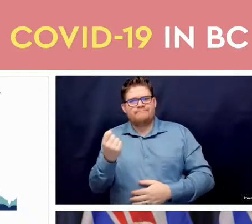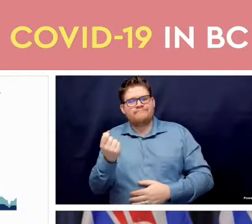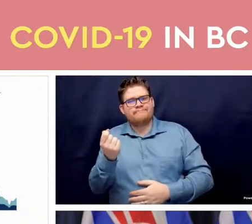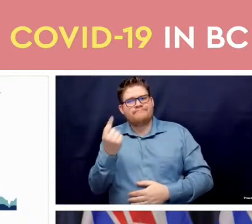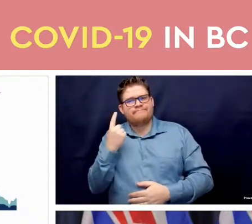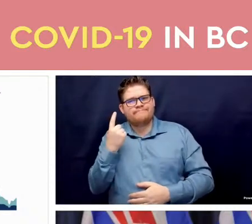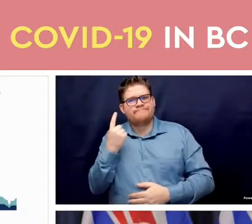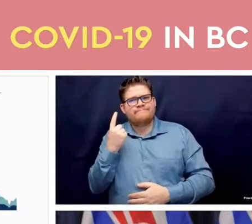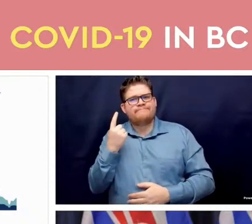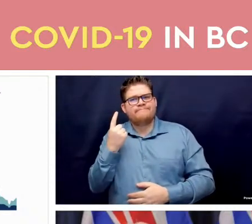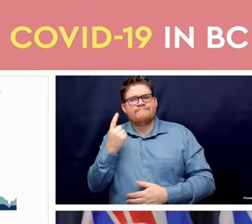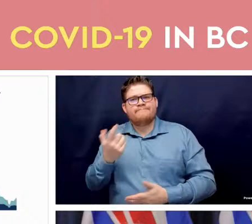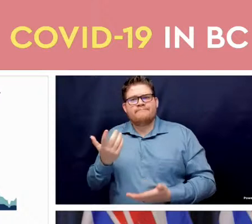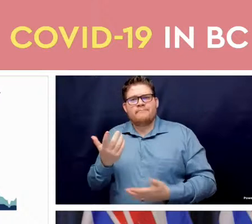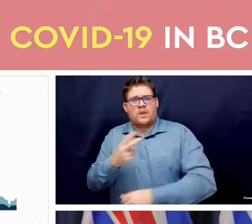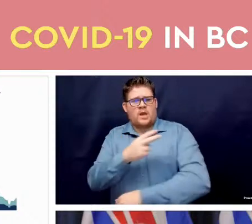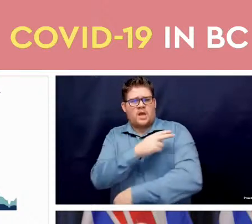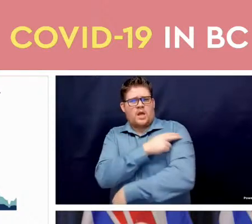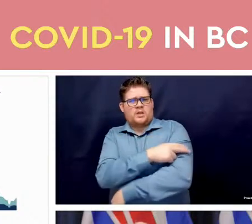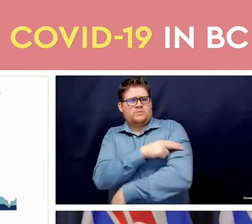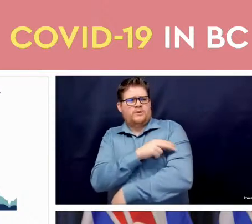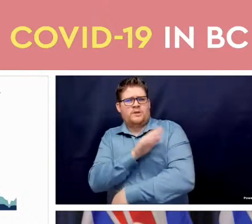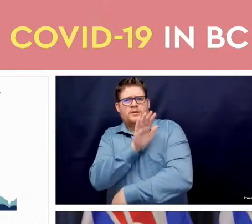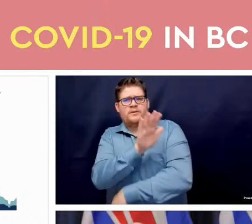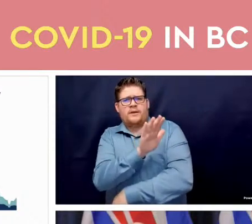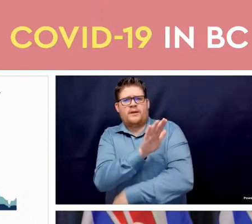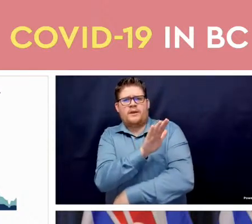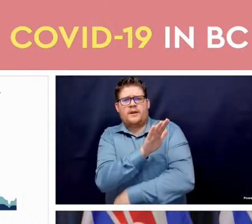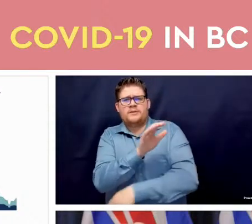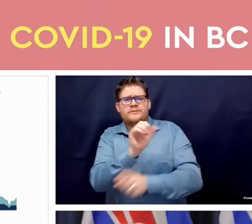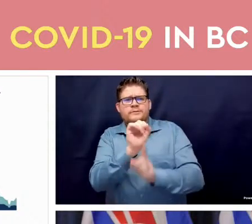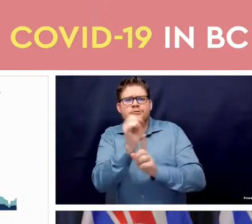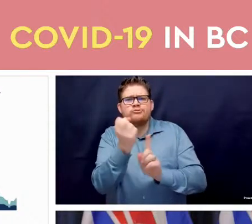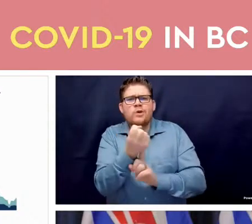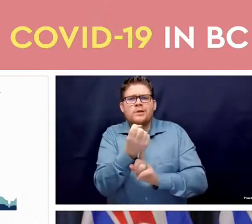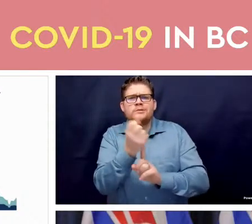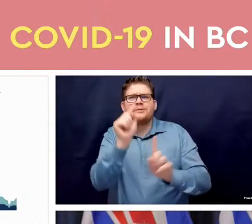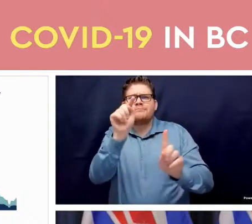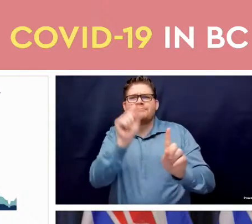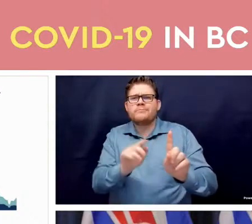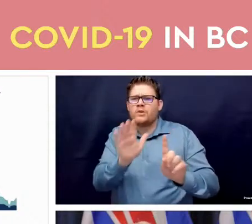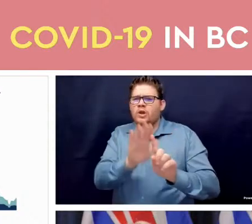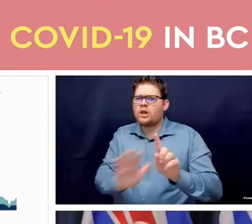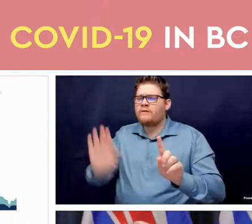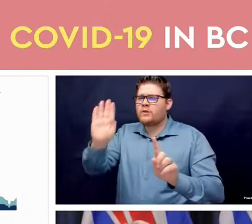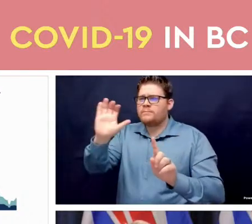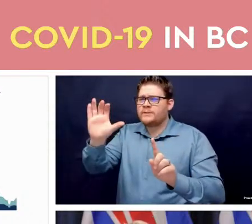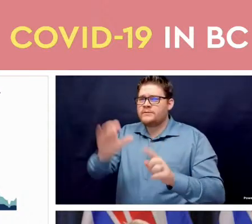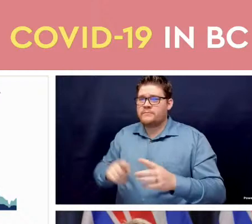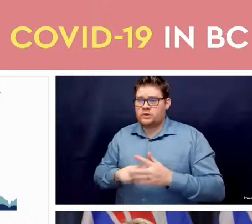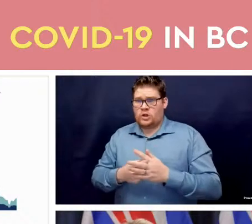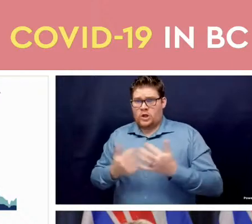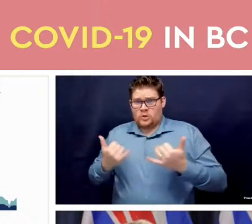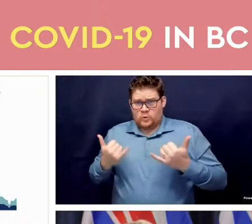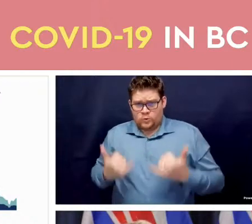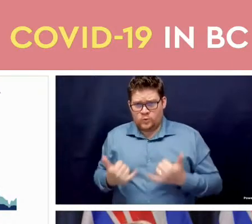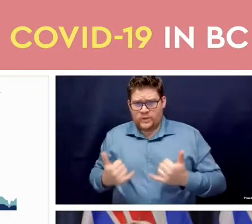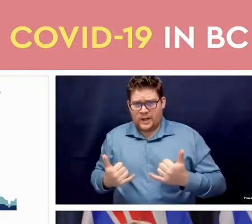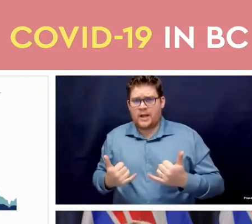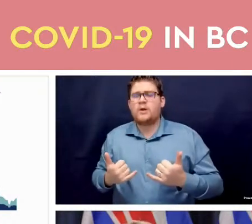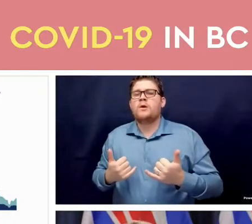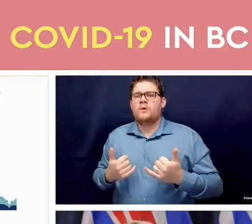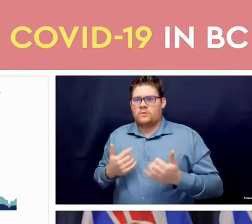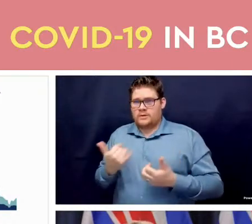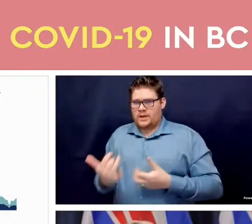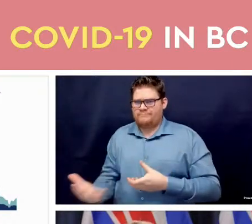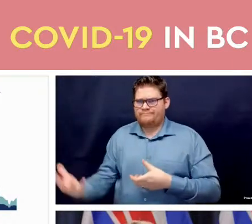will be reporting hospital census data starting on a daily basis, starting today, which will mean a jump in